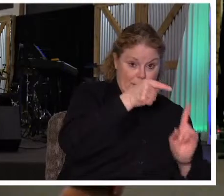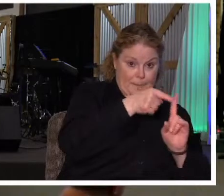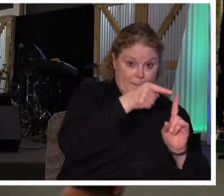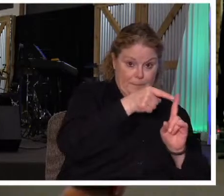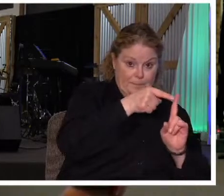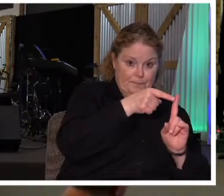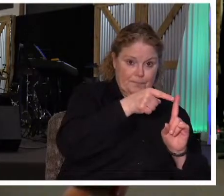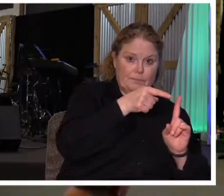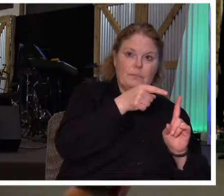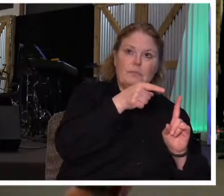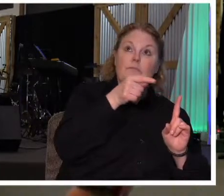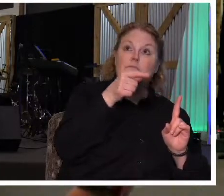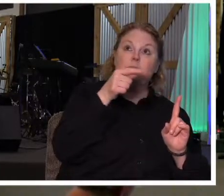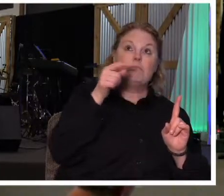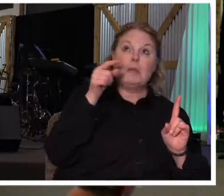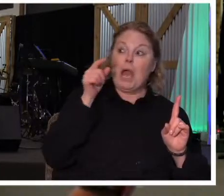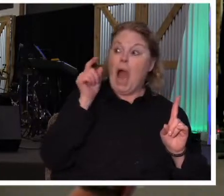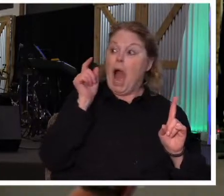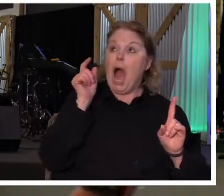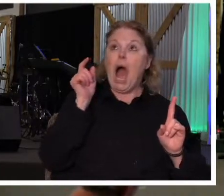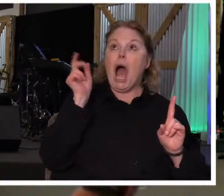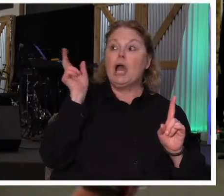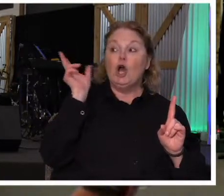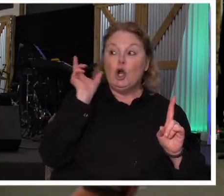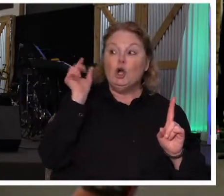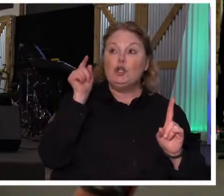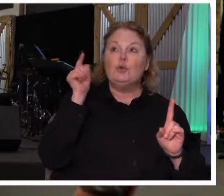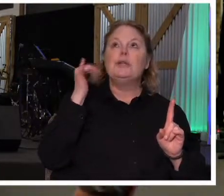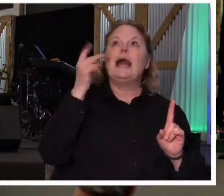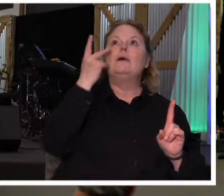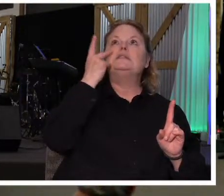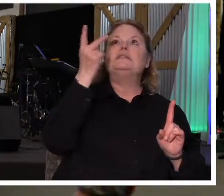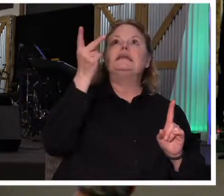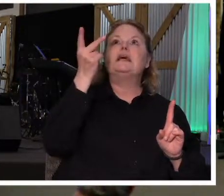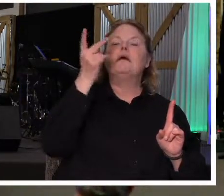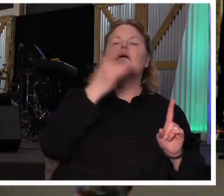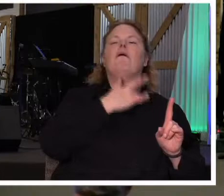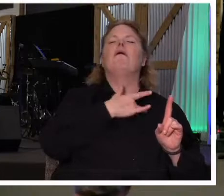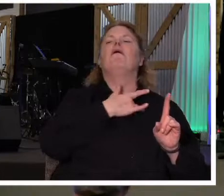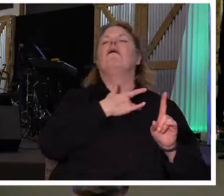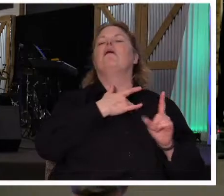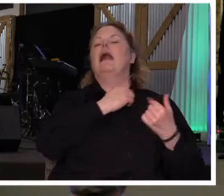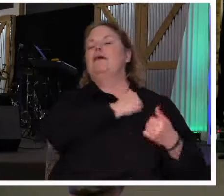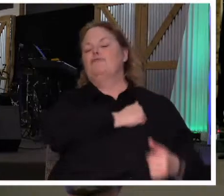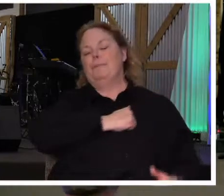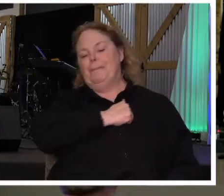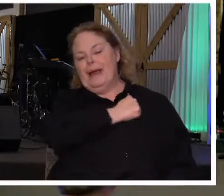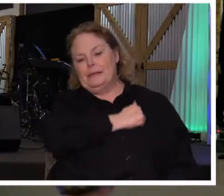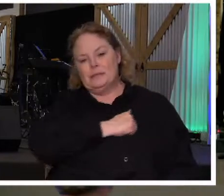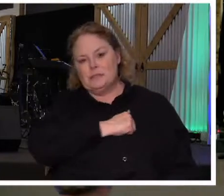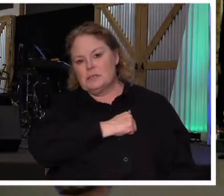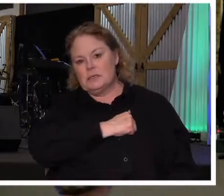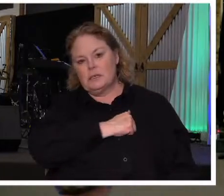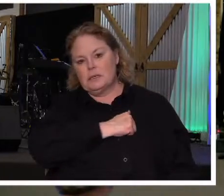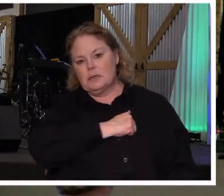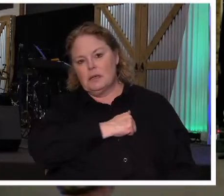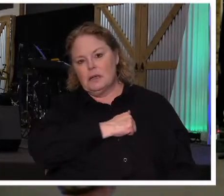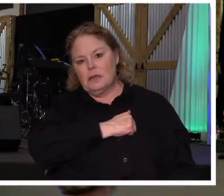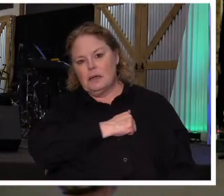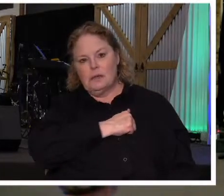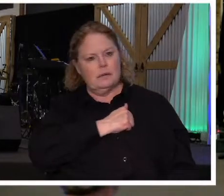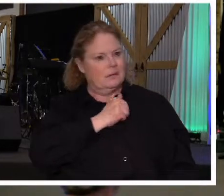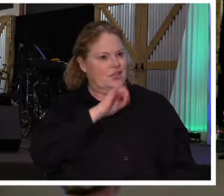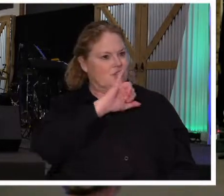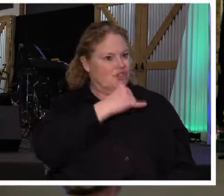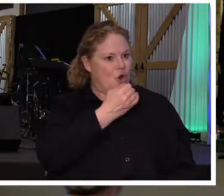I heard of you with my ear, but I see you now with my eyes, and I repent. In dust and ashes, there's a